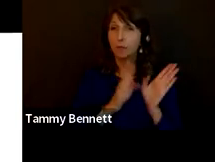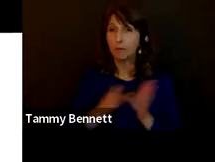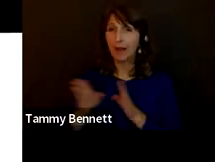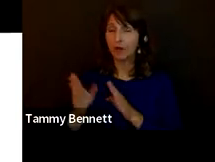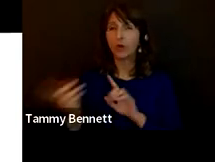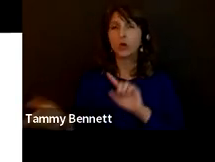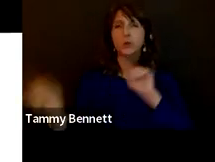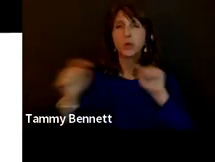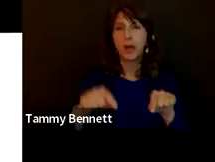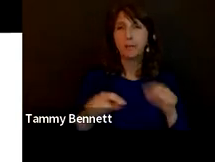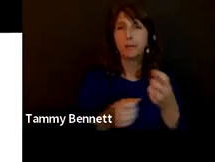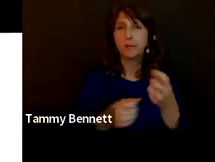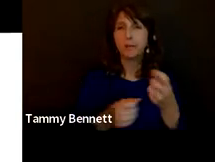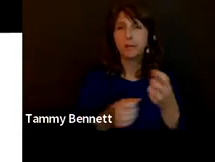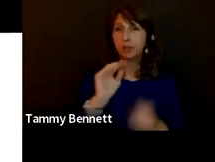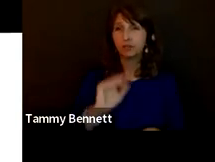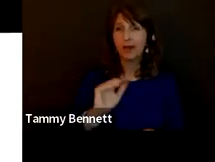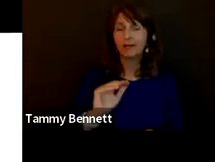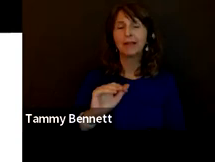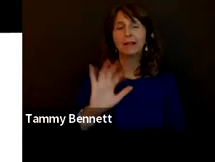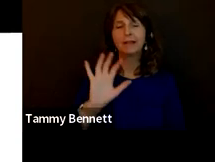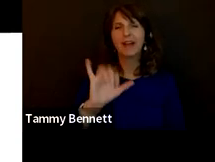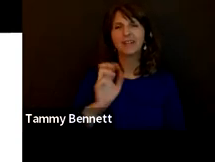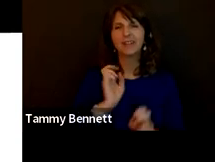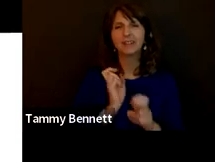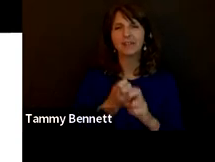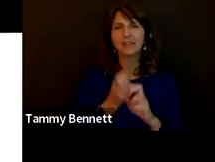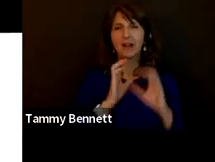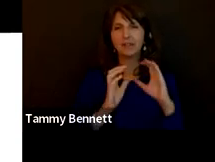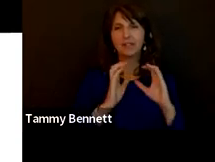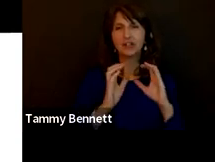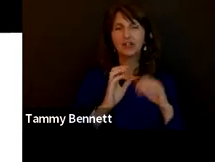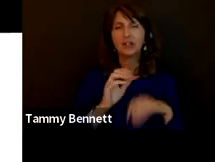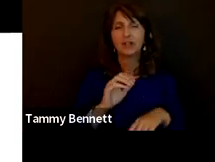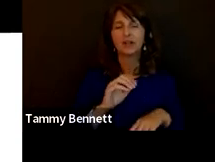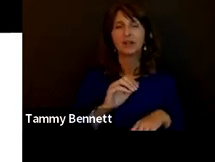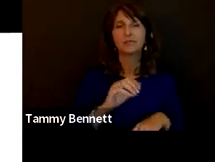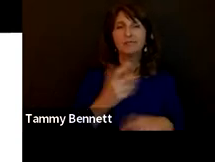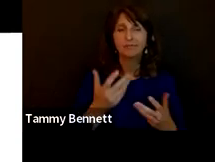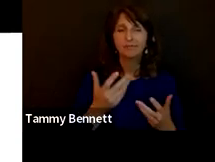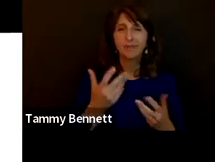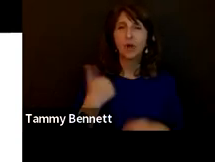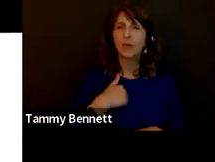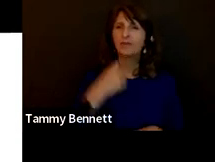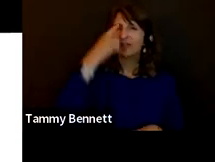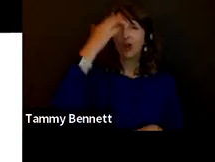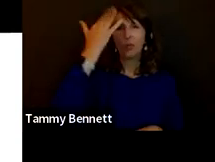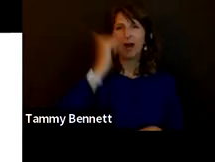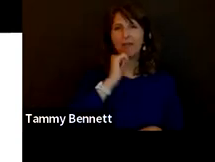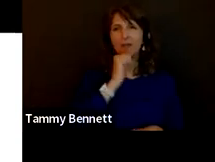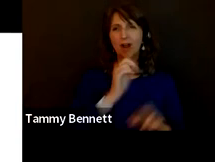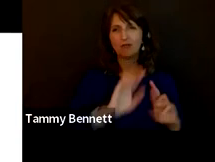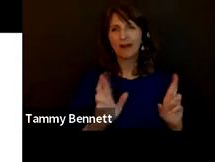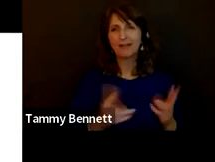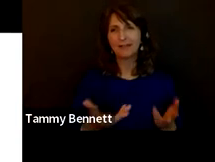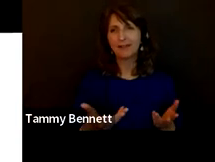table is a very difficult conversation to have, because on some level, we have to also say, Why are they not prepared? And have